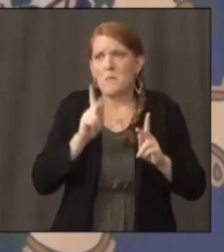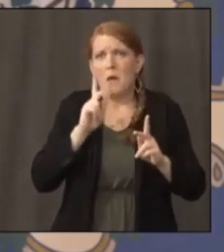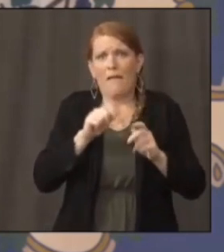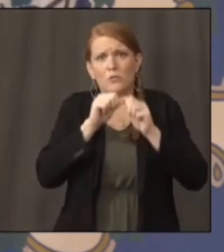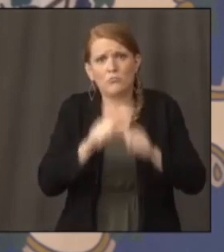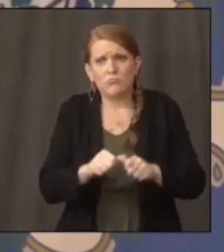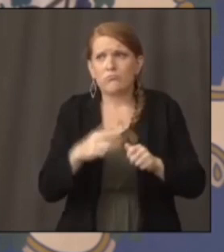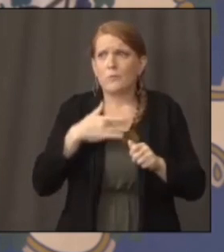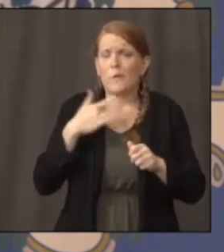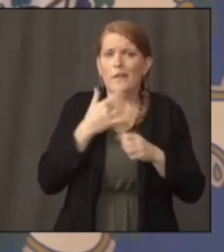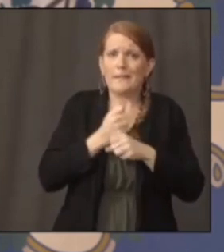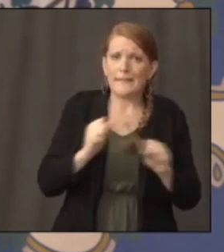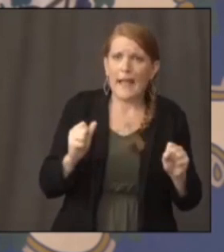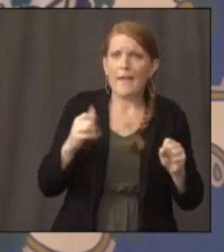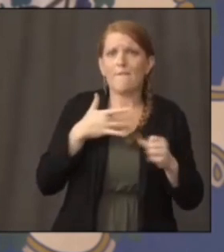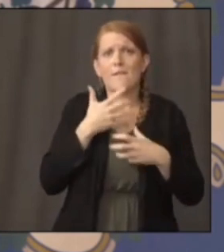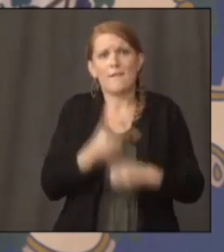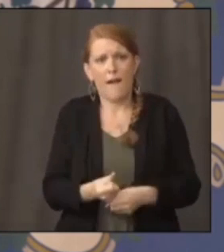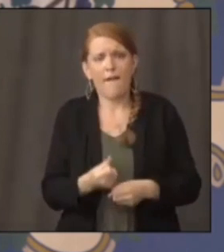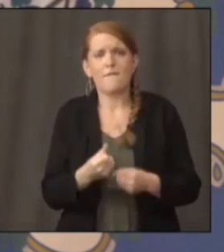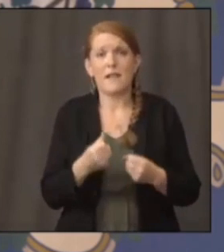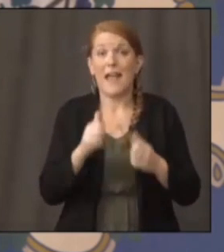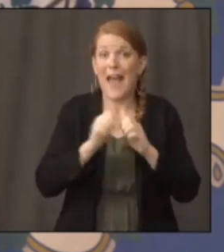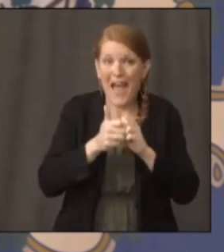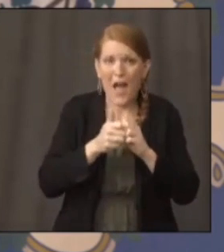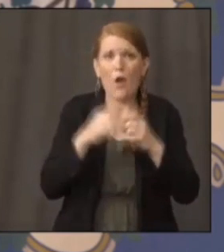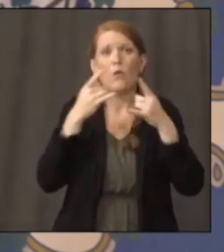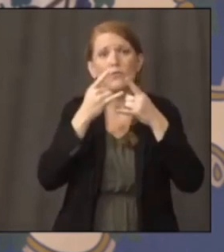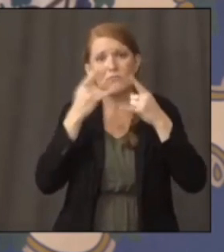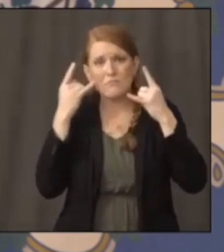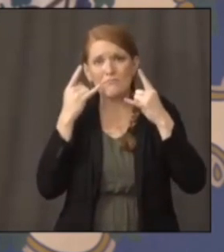the mask rules and the things that have kept us safe for so long now.